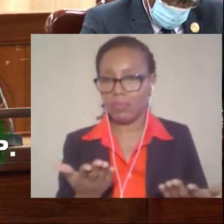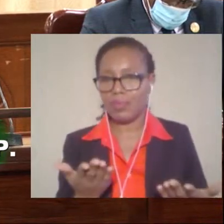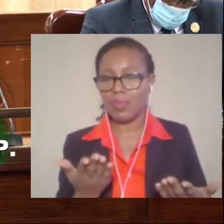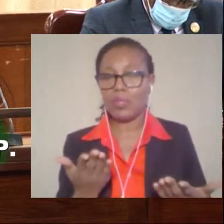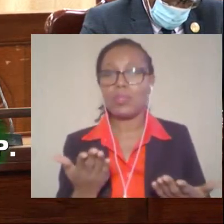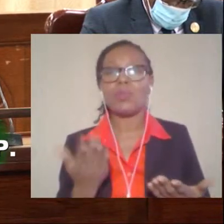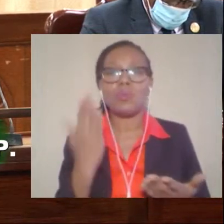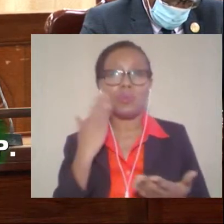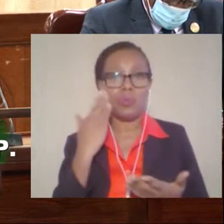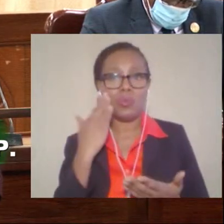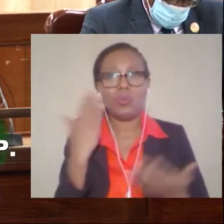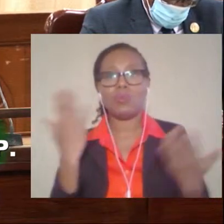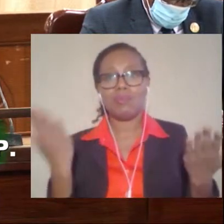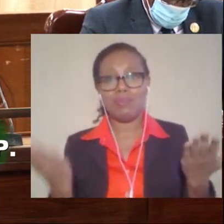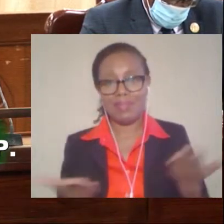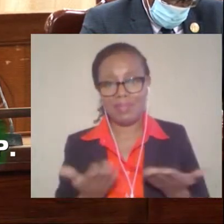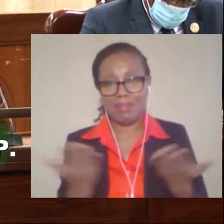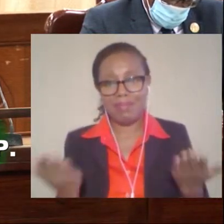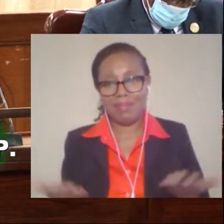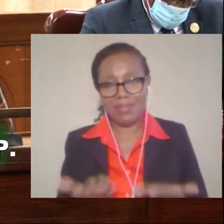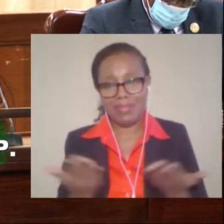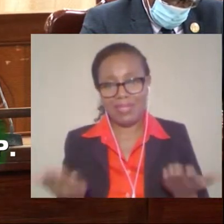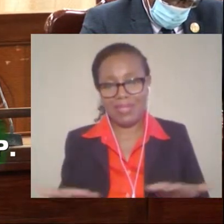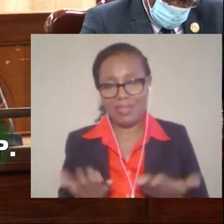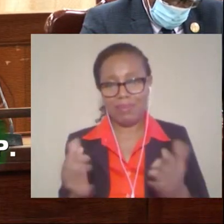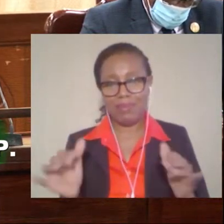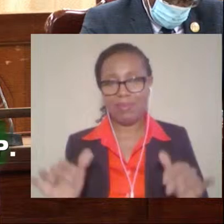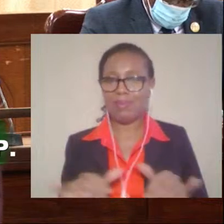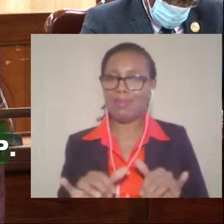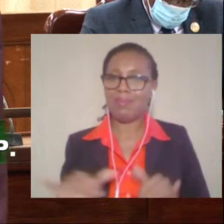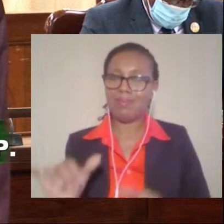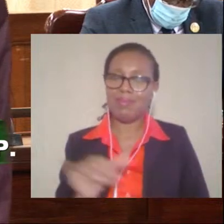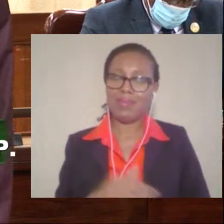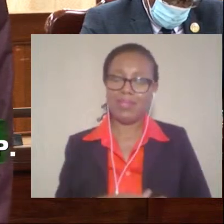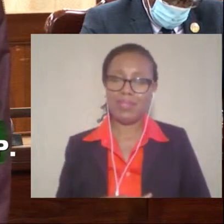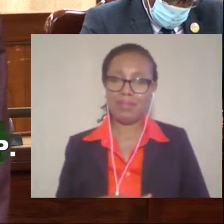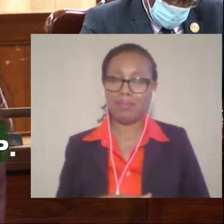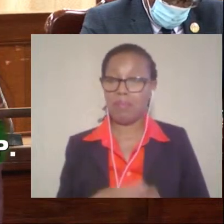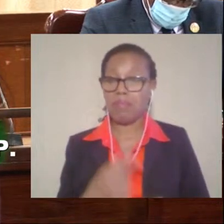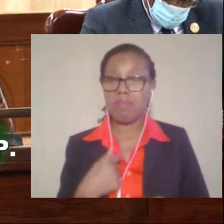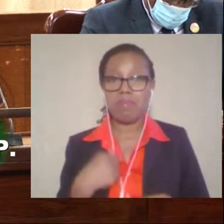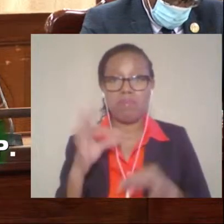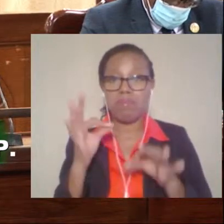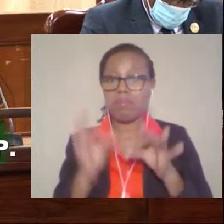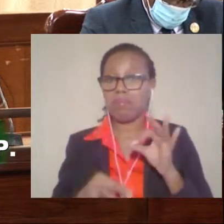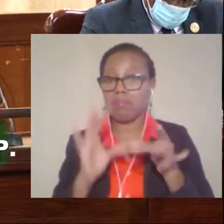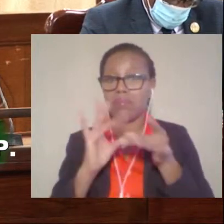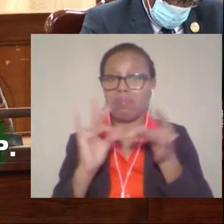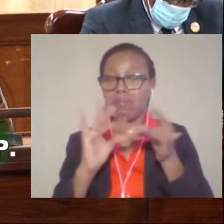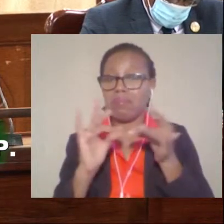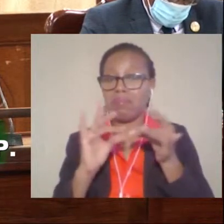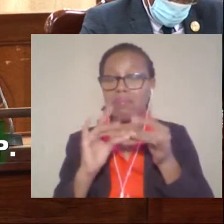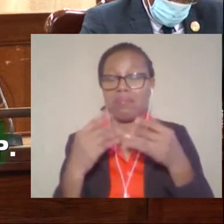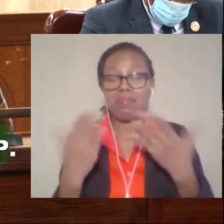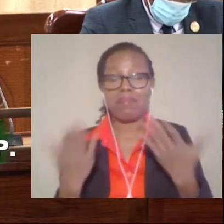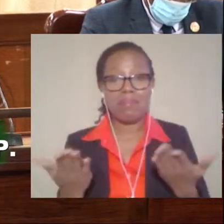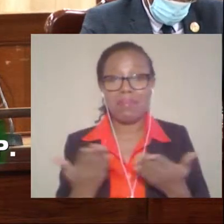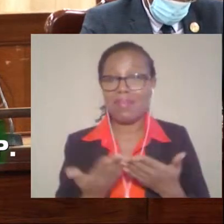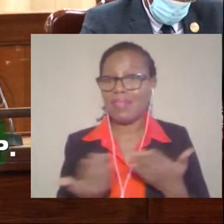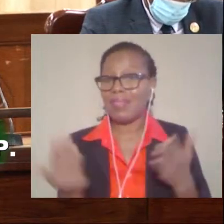I'm simply saying that once again, just as we did perhaps with sugar,